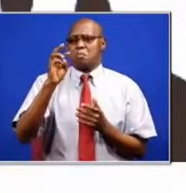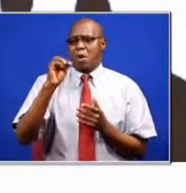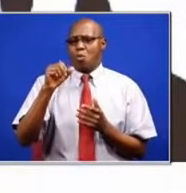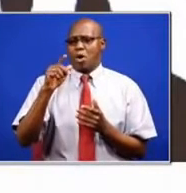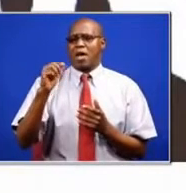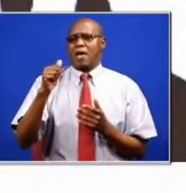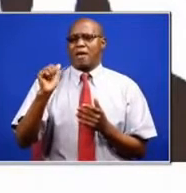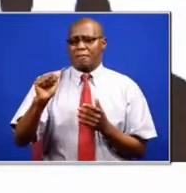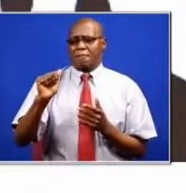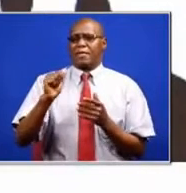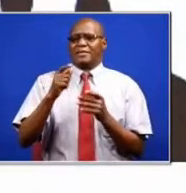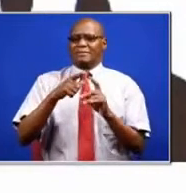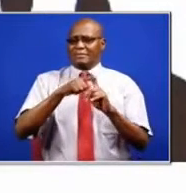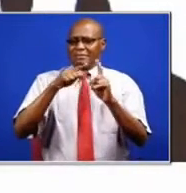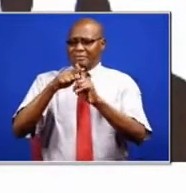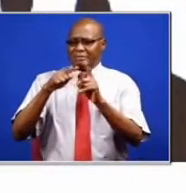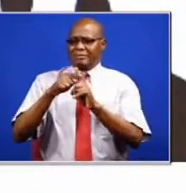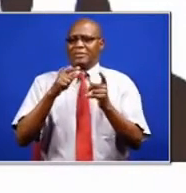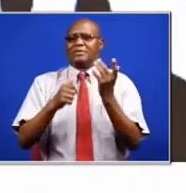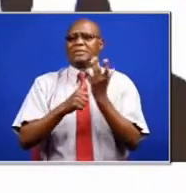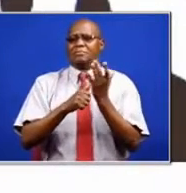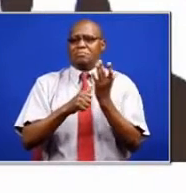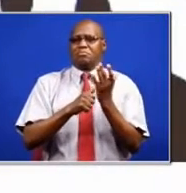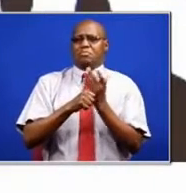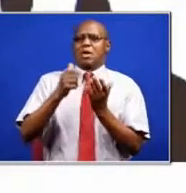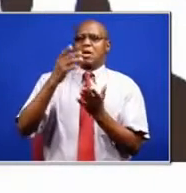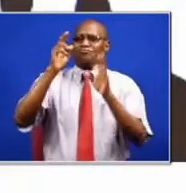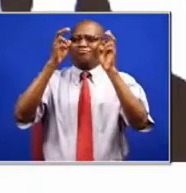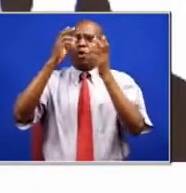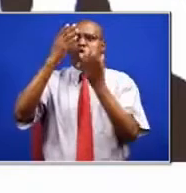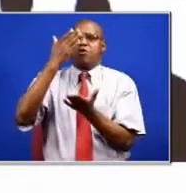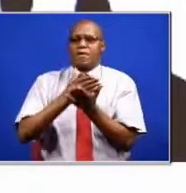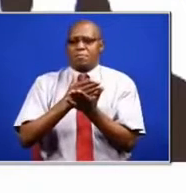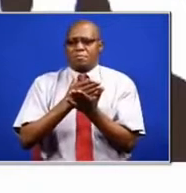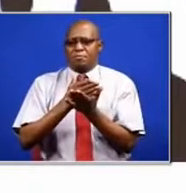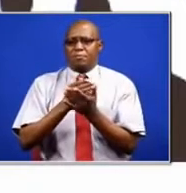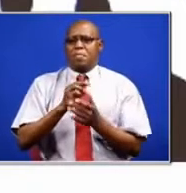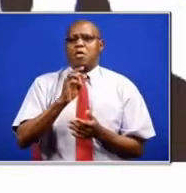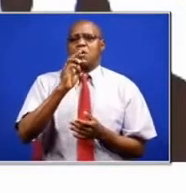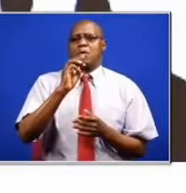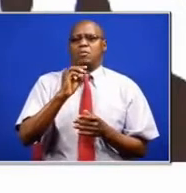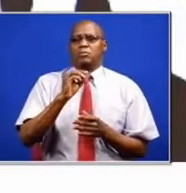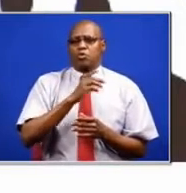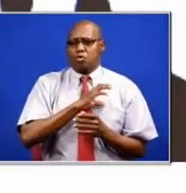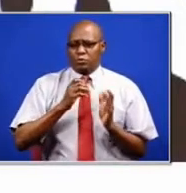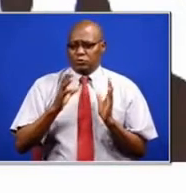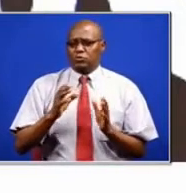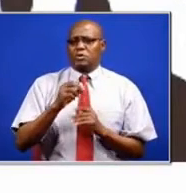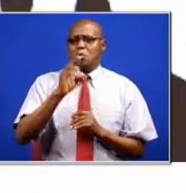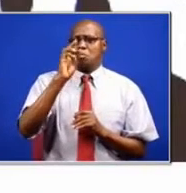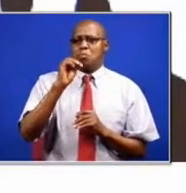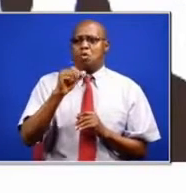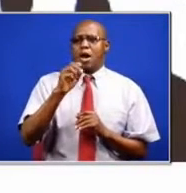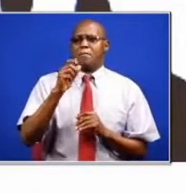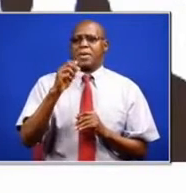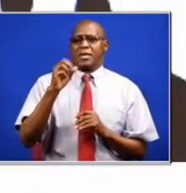an organized criminal gang dubbed Confirm. Area Regional Commissioner Maalim Mohammed said the legislators are helping the police with